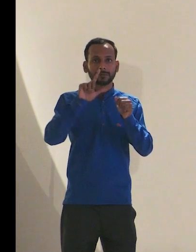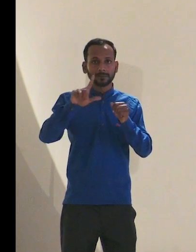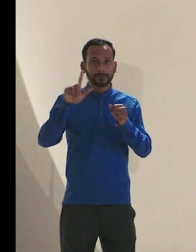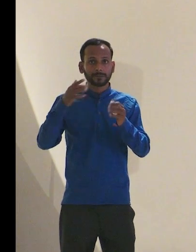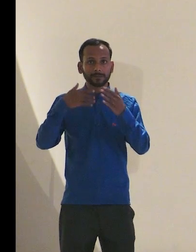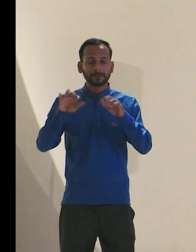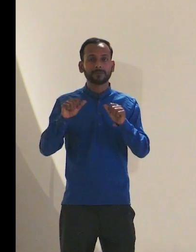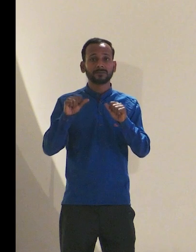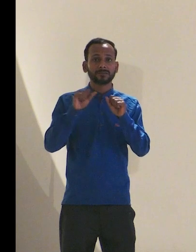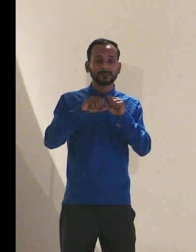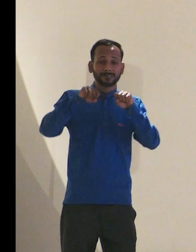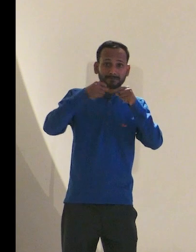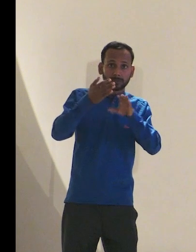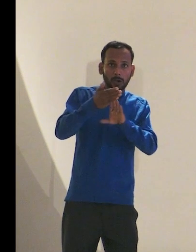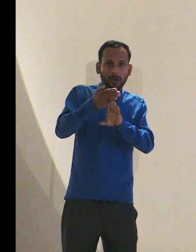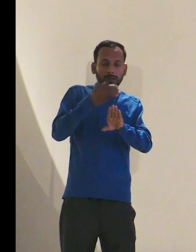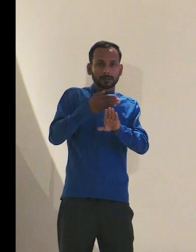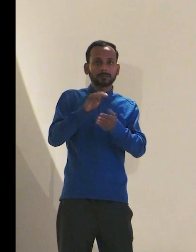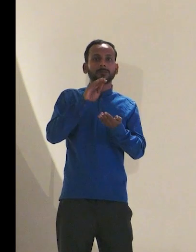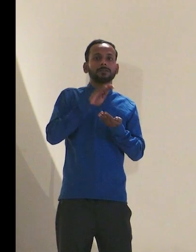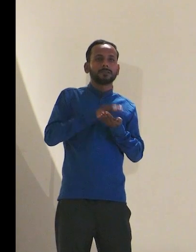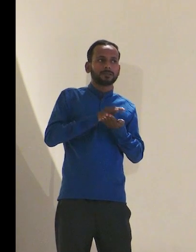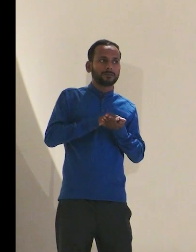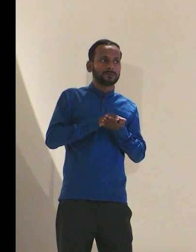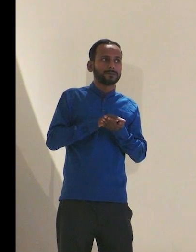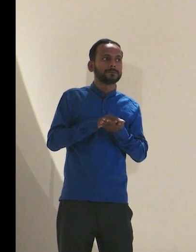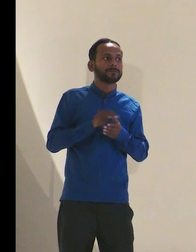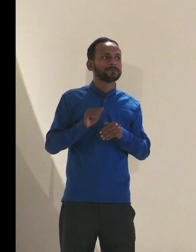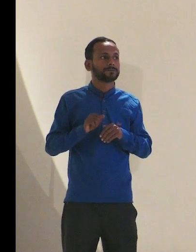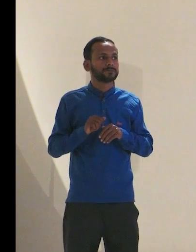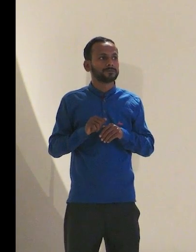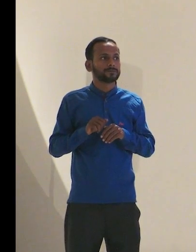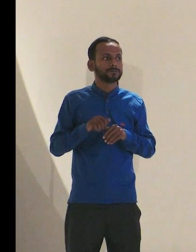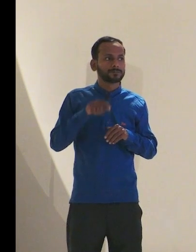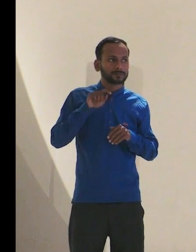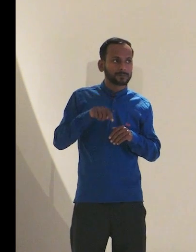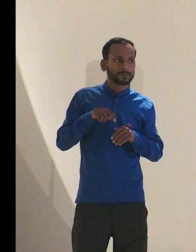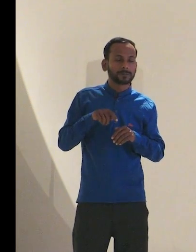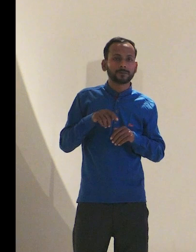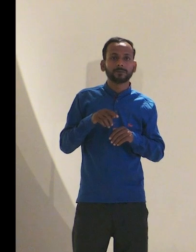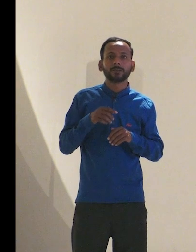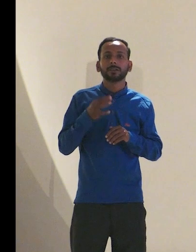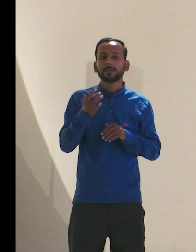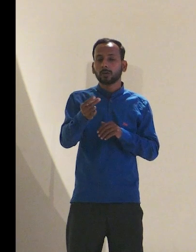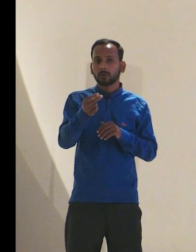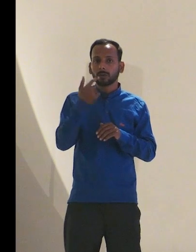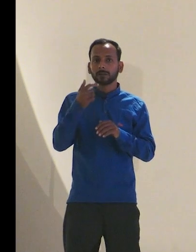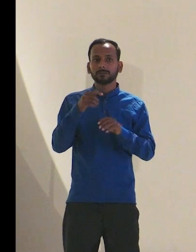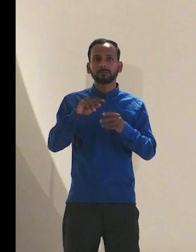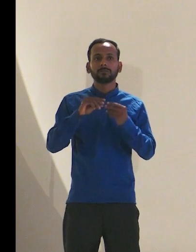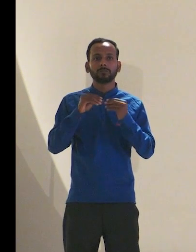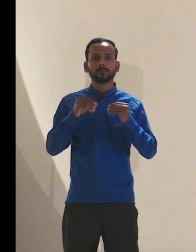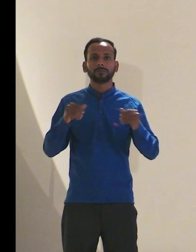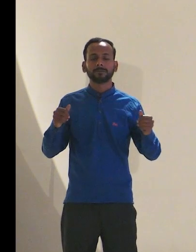abundance of nationalist objects. It's an illusion. So that was a quick solution. What we now need to